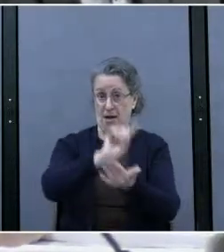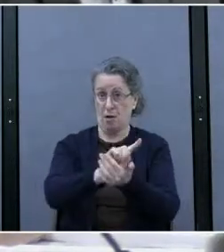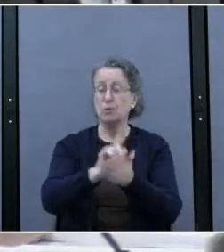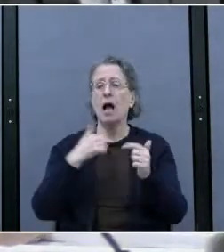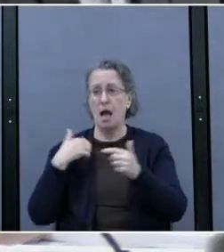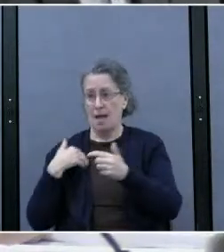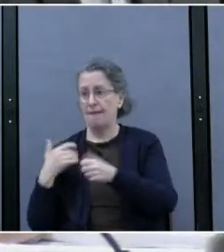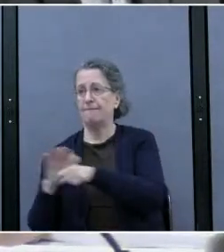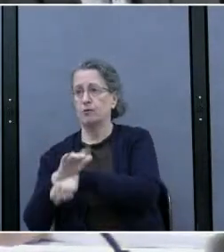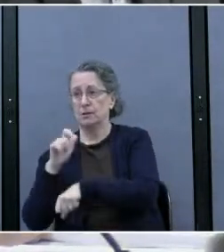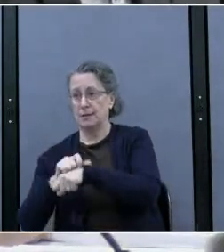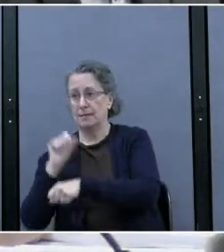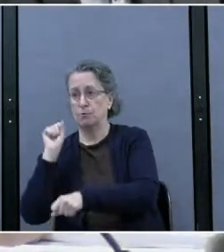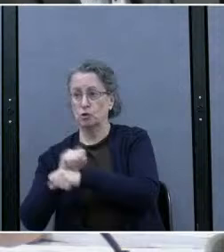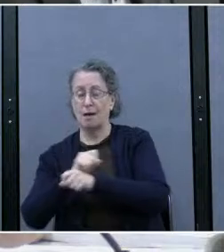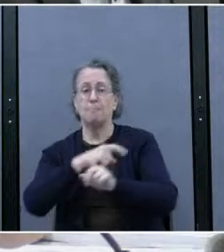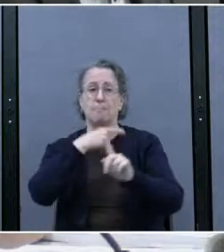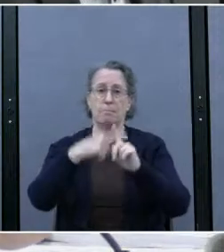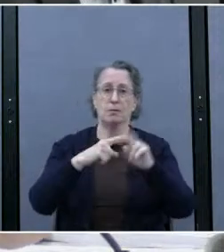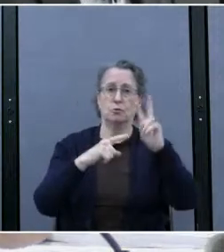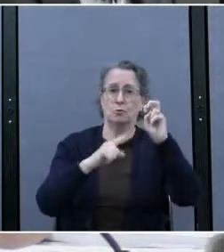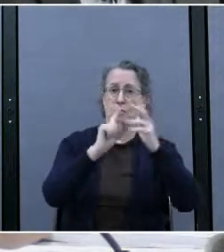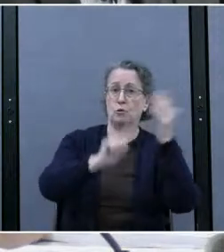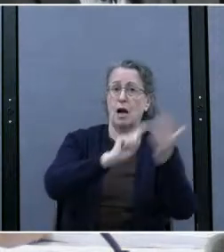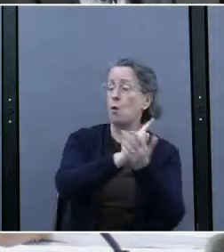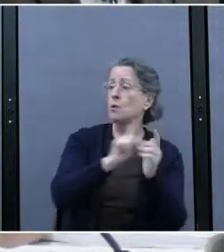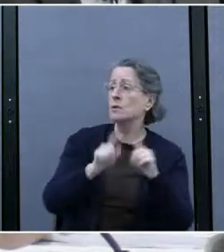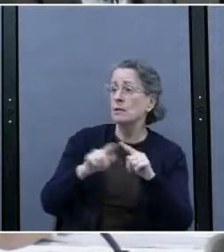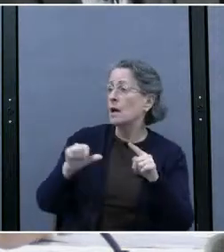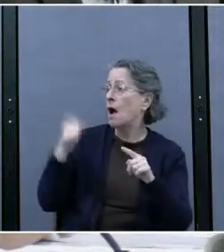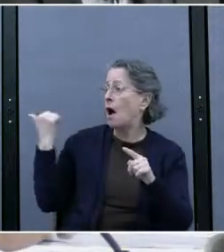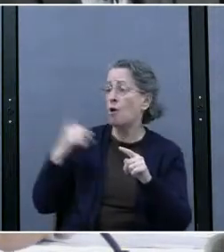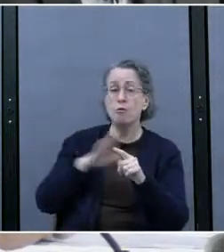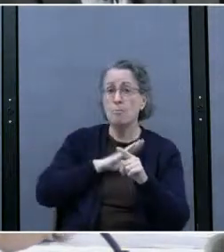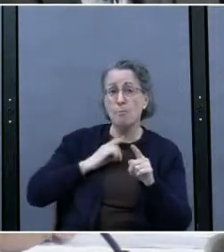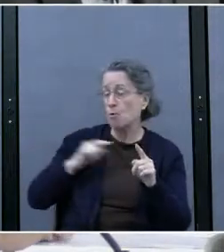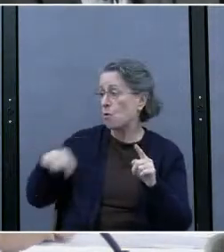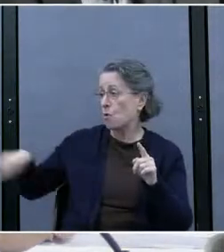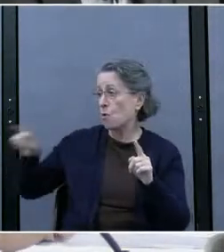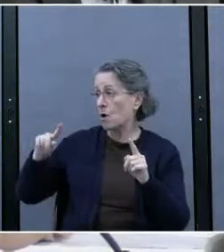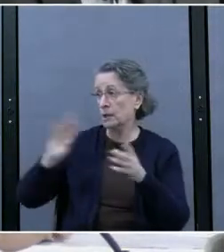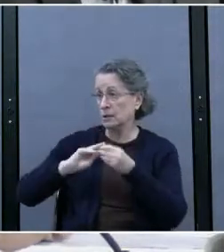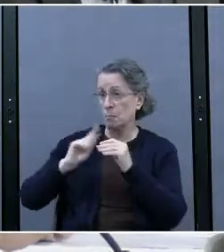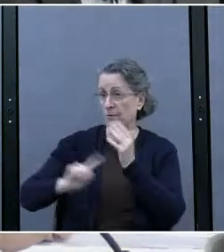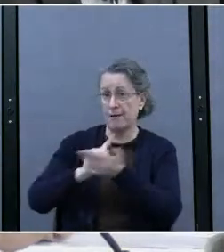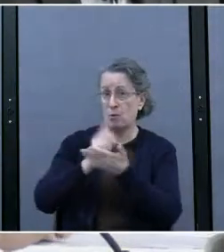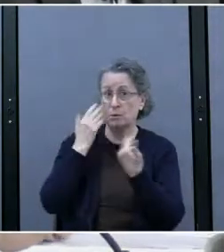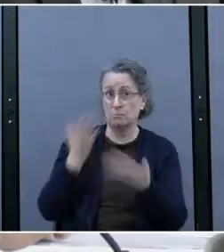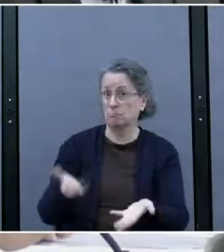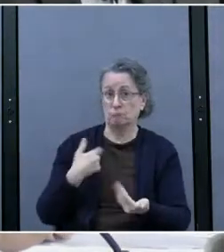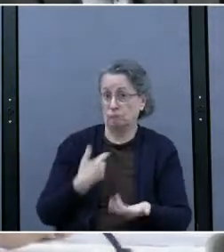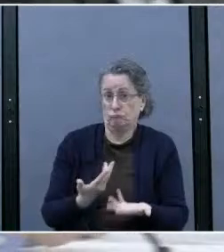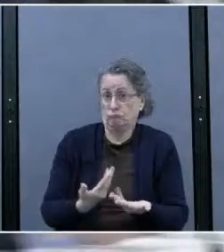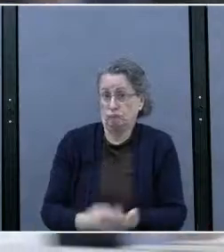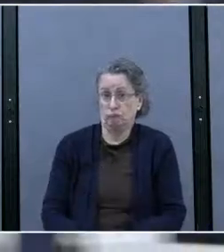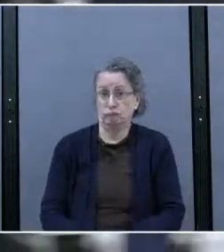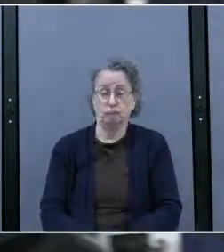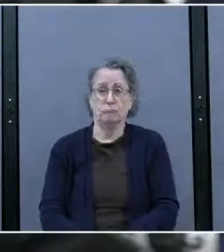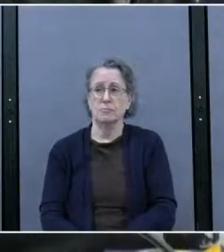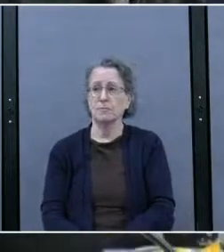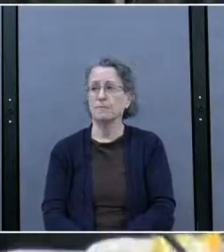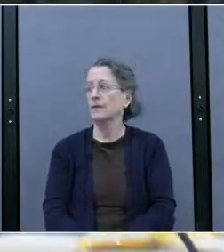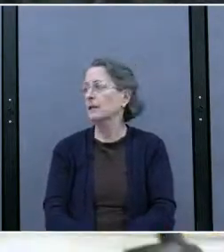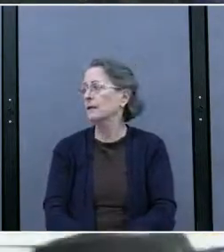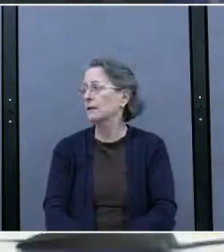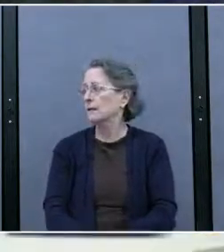full-time job. I can't speak for my colleagues as to whether or not that was, accurate for them. Liz? Well, I know,